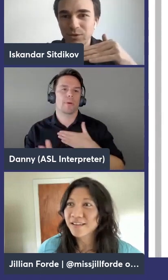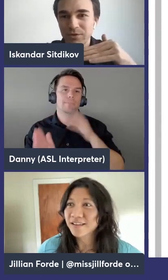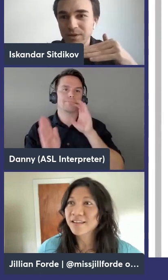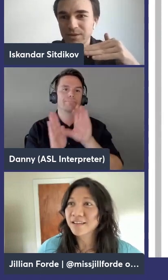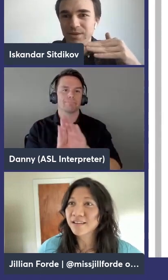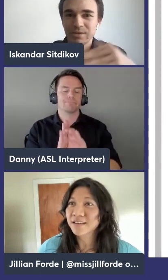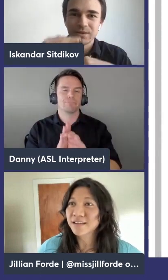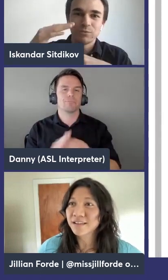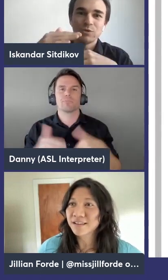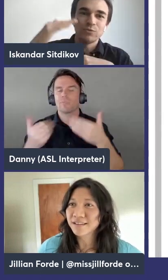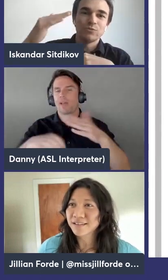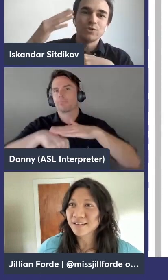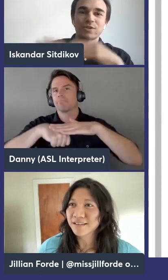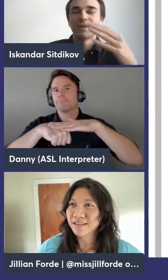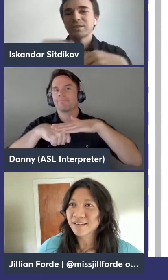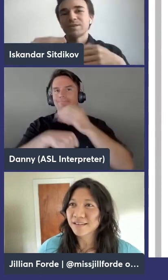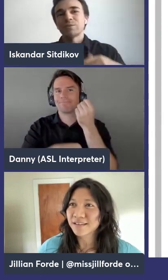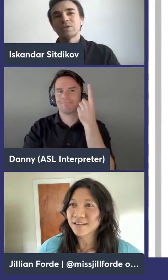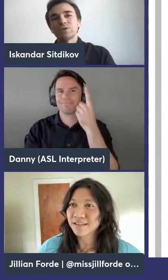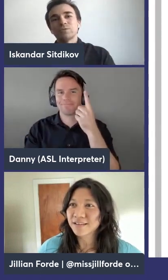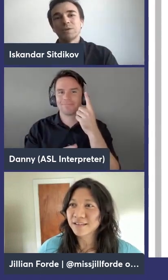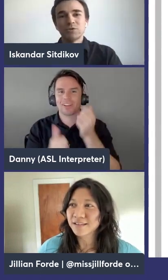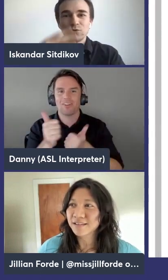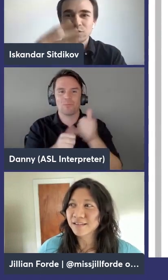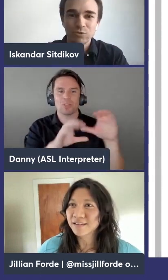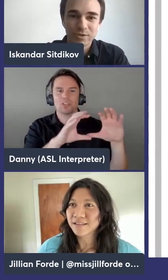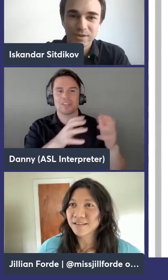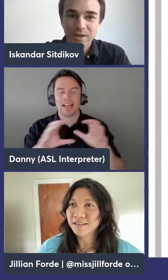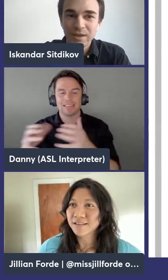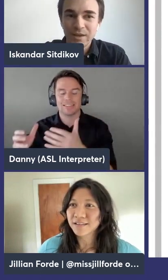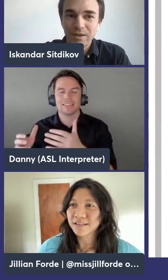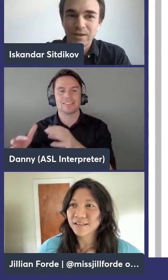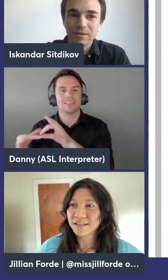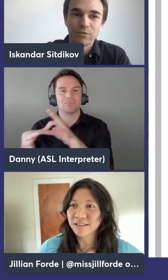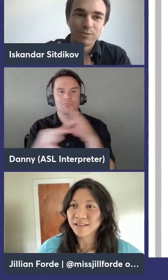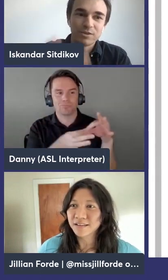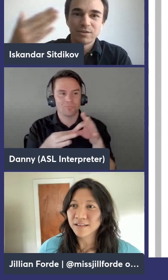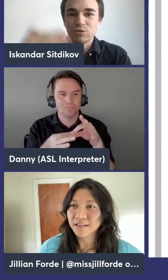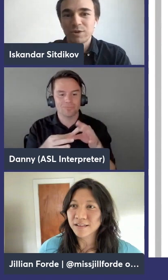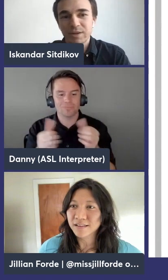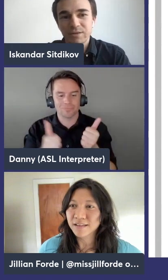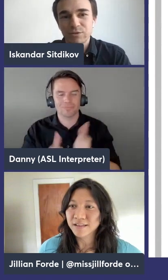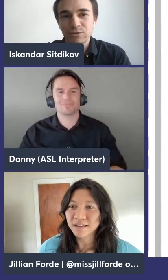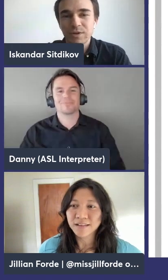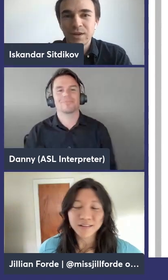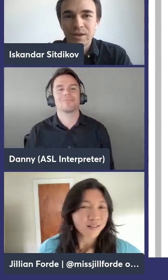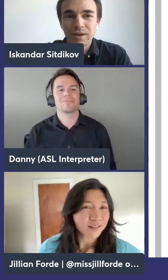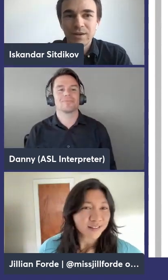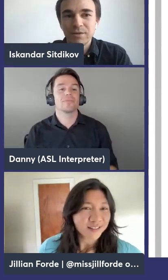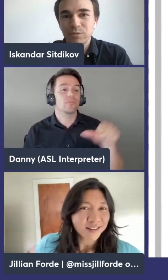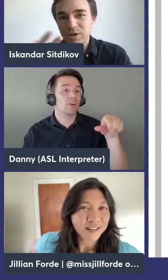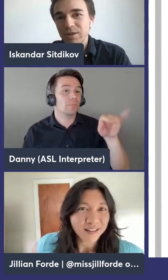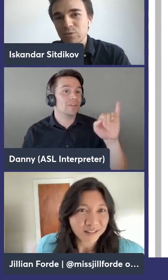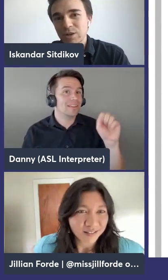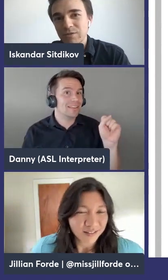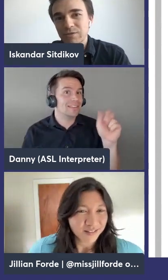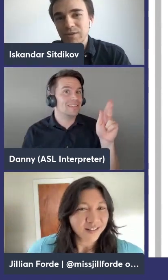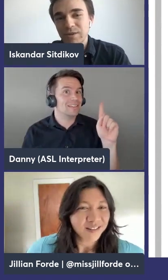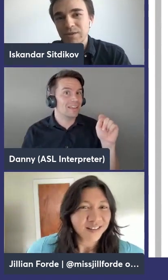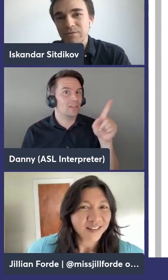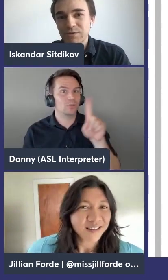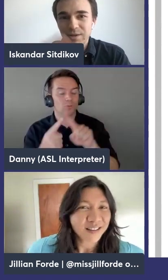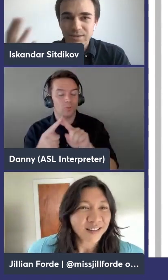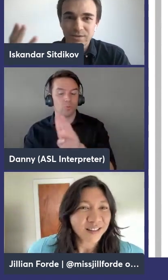high level of understanding which classes abstraction maps to which one from Qiskit to Braket. So in Braket we